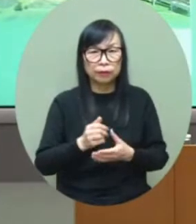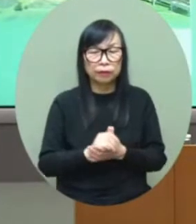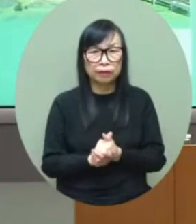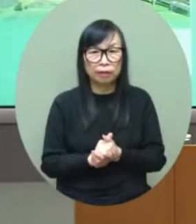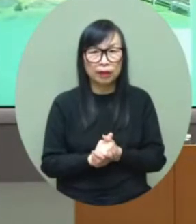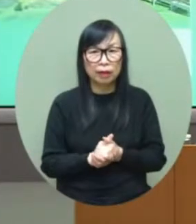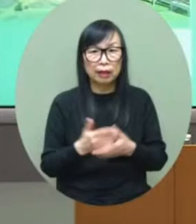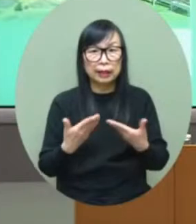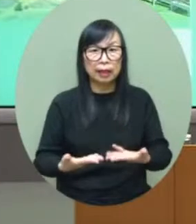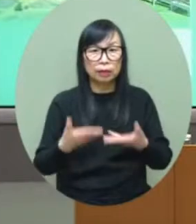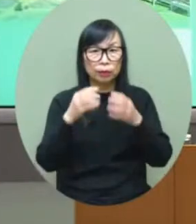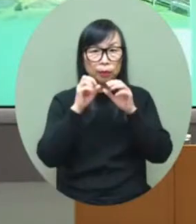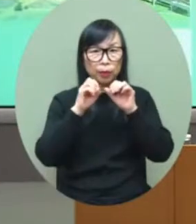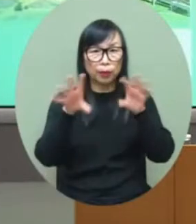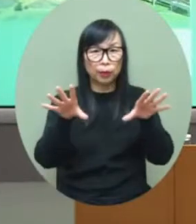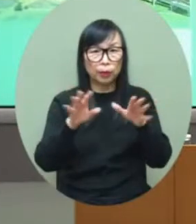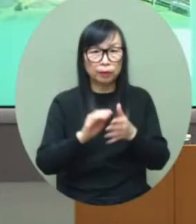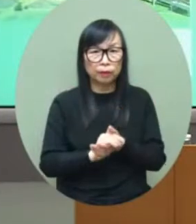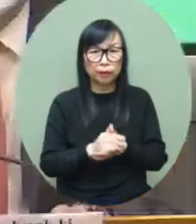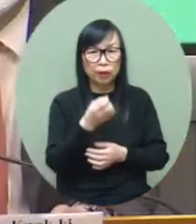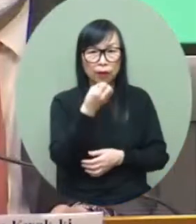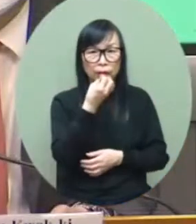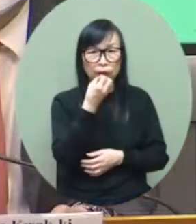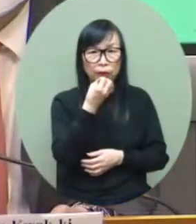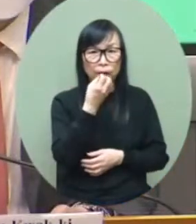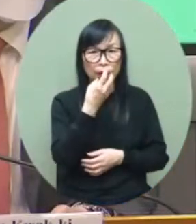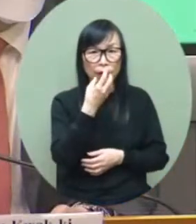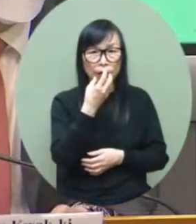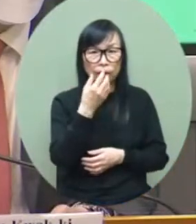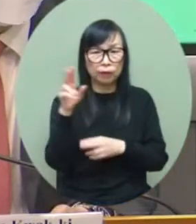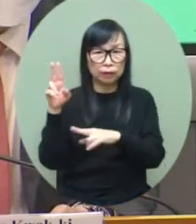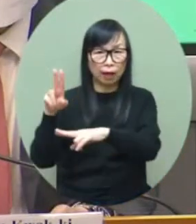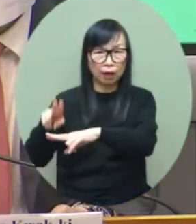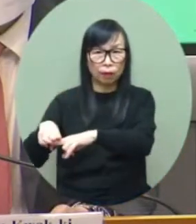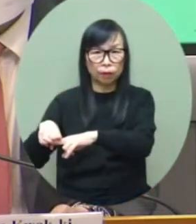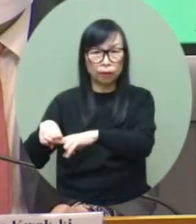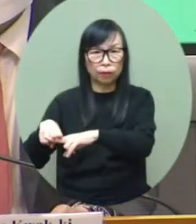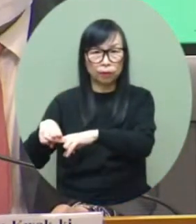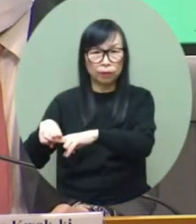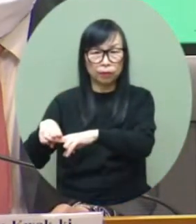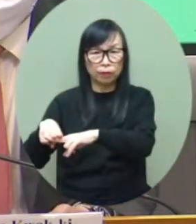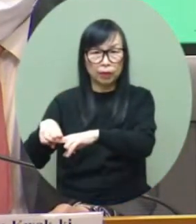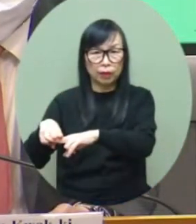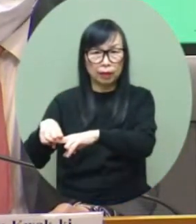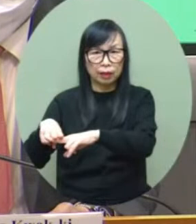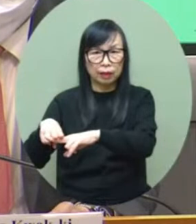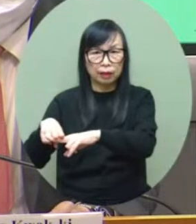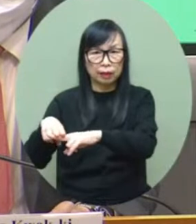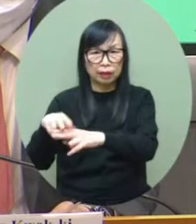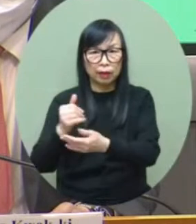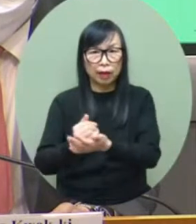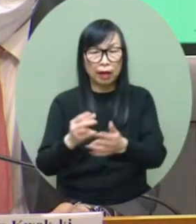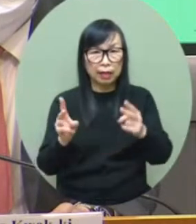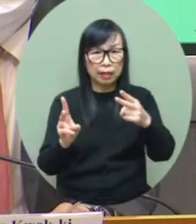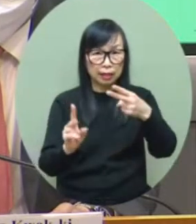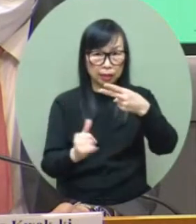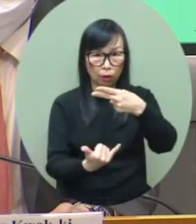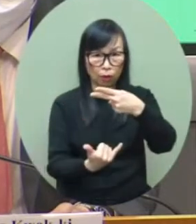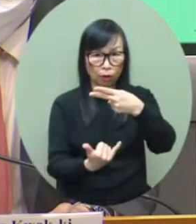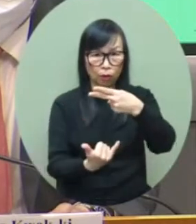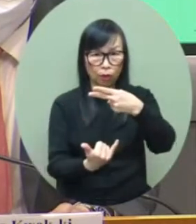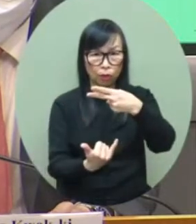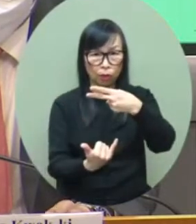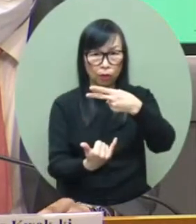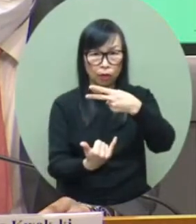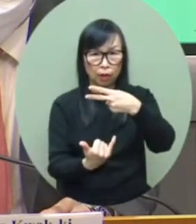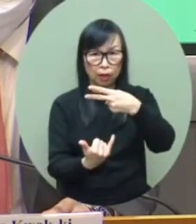Chief Executive. Good morning. I now announce that Hong Kong and the mainland